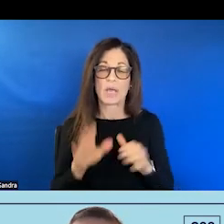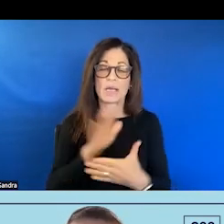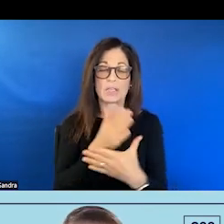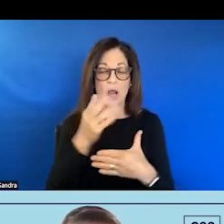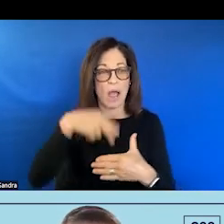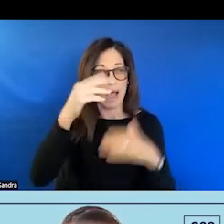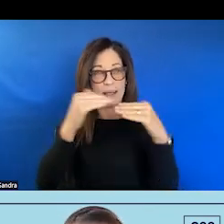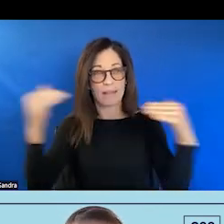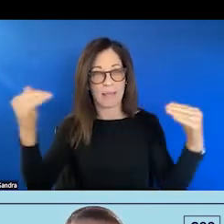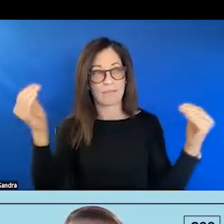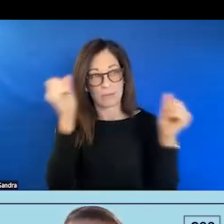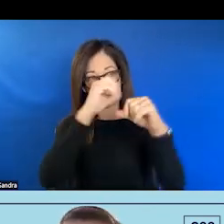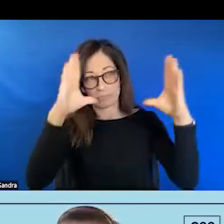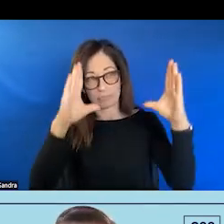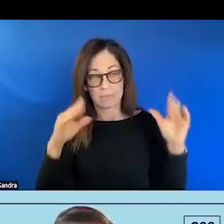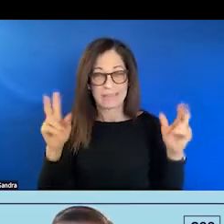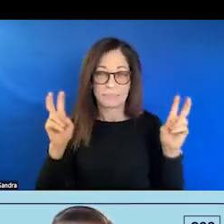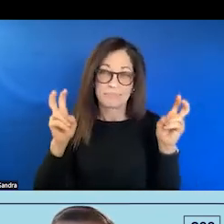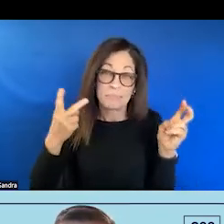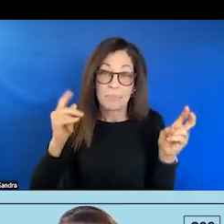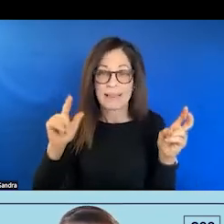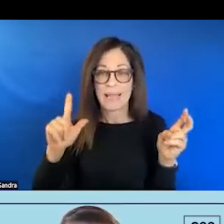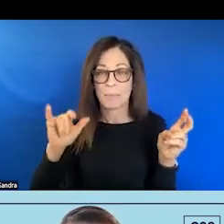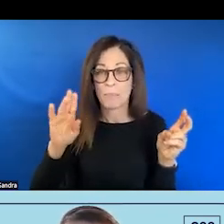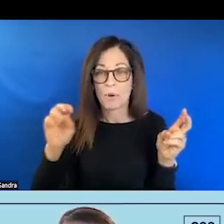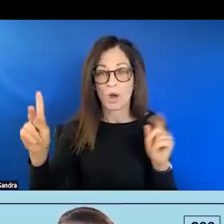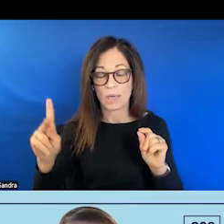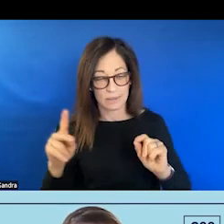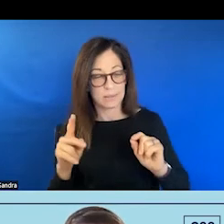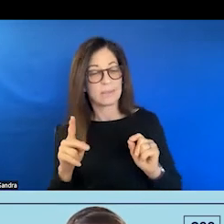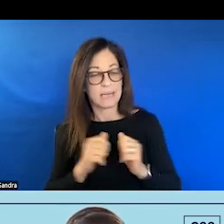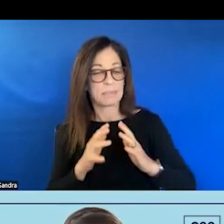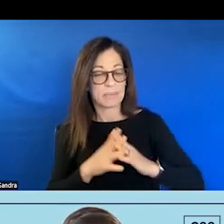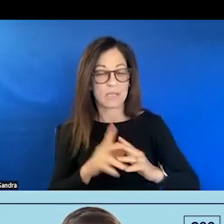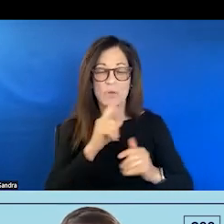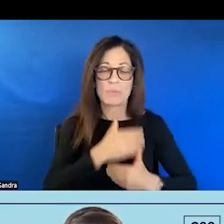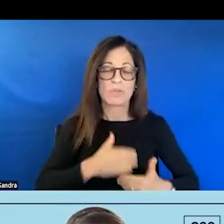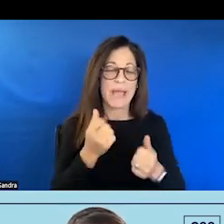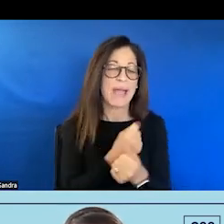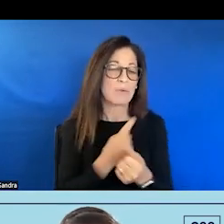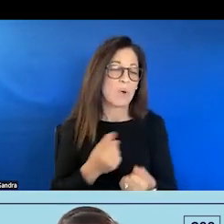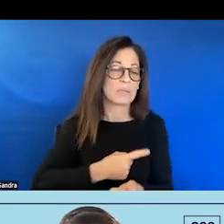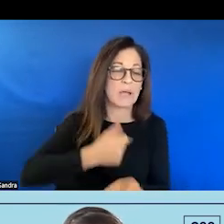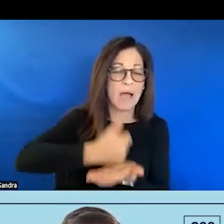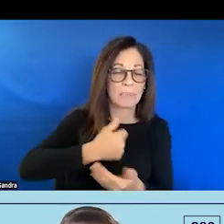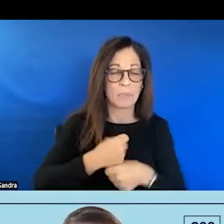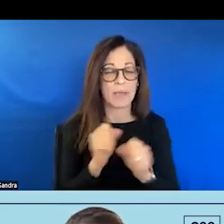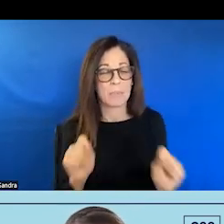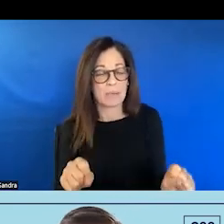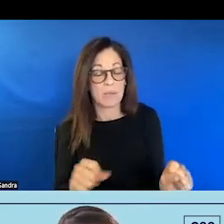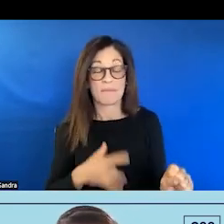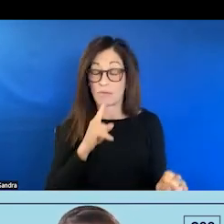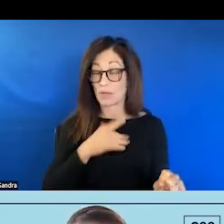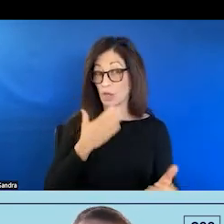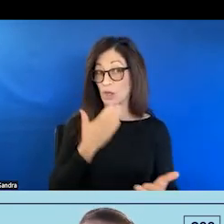playbooks to support implementation. Really appreciate everybody's hard work in making that possible. Felt really good about the